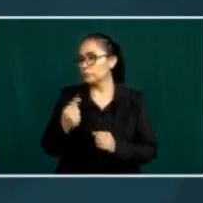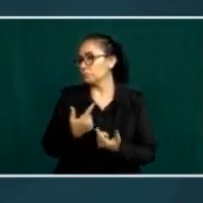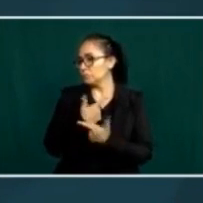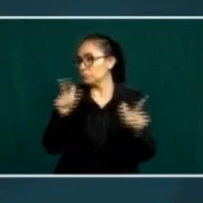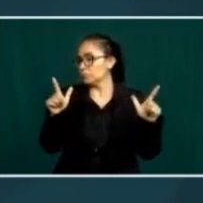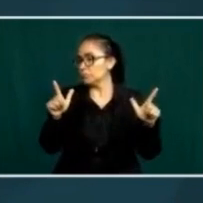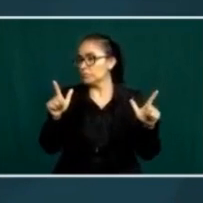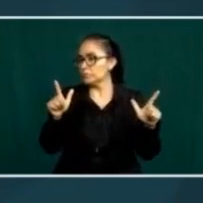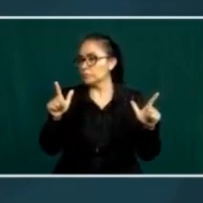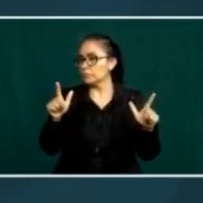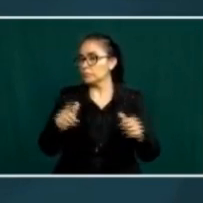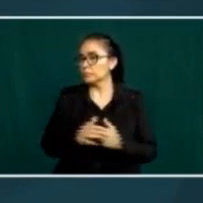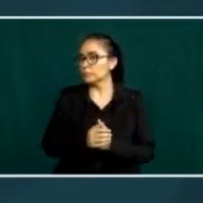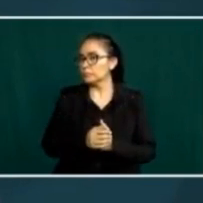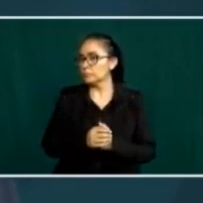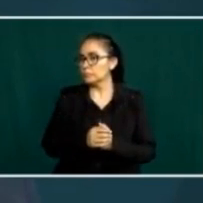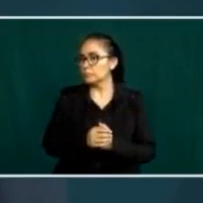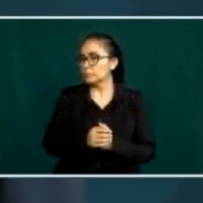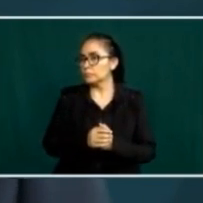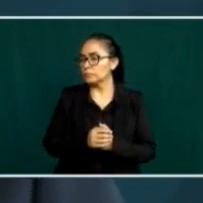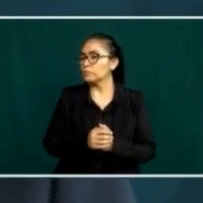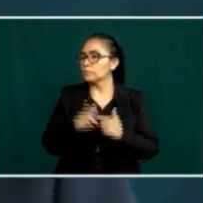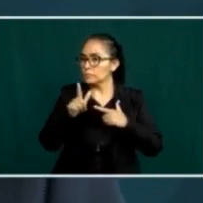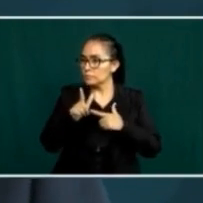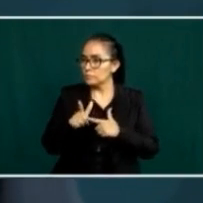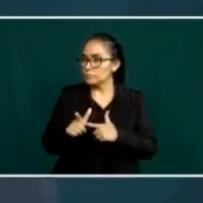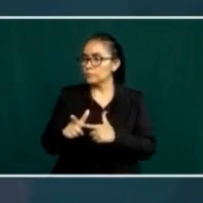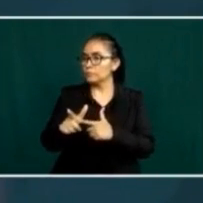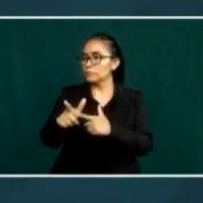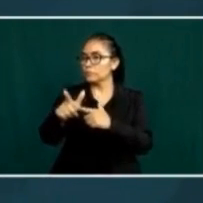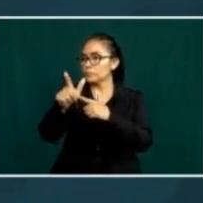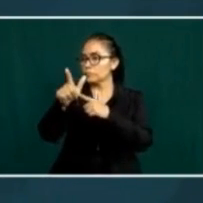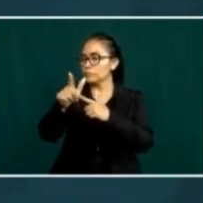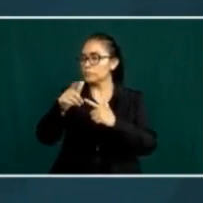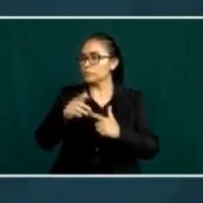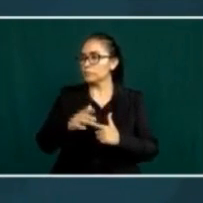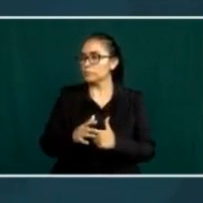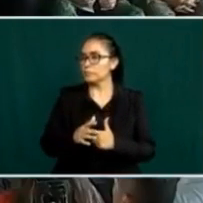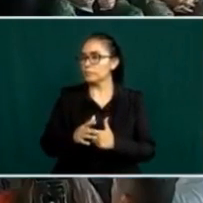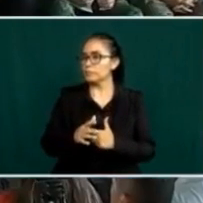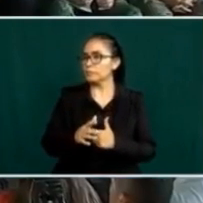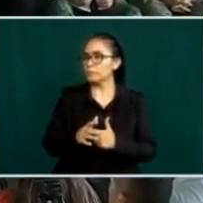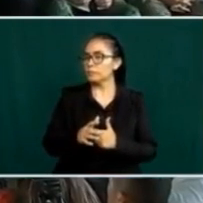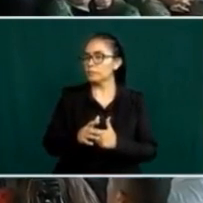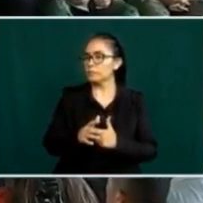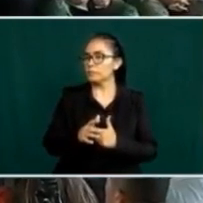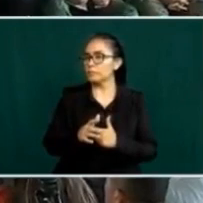But we are free. They will continue